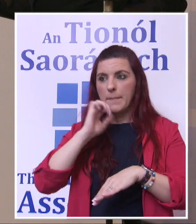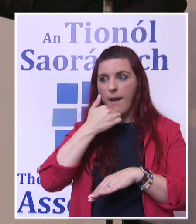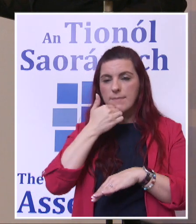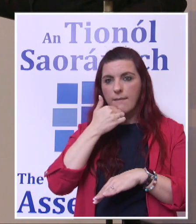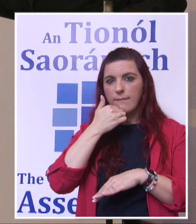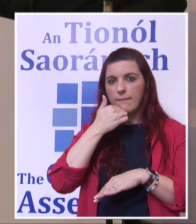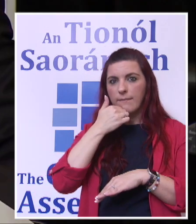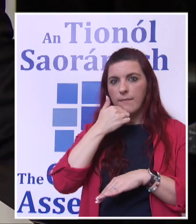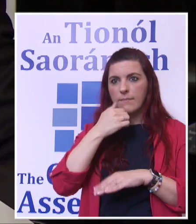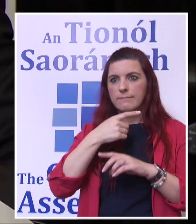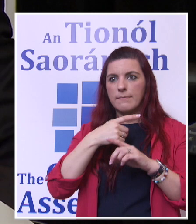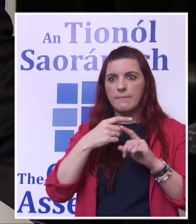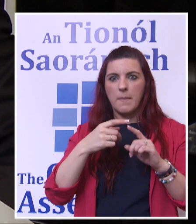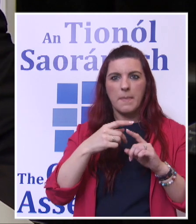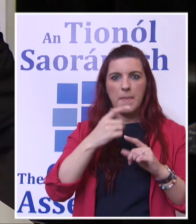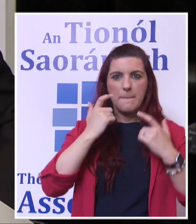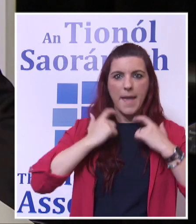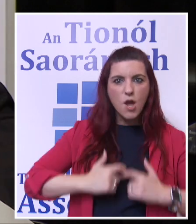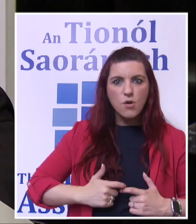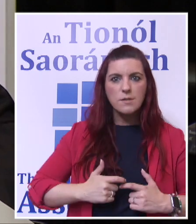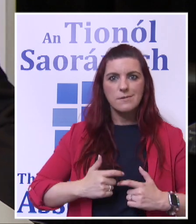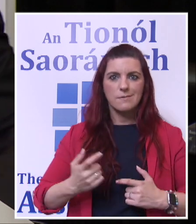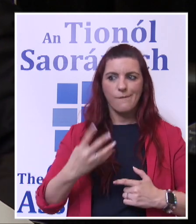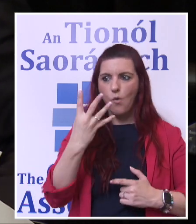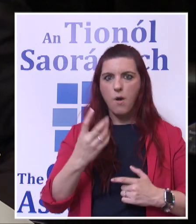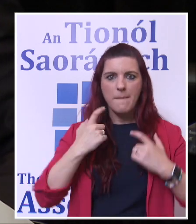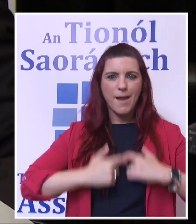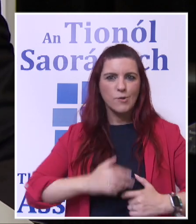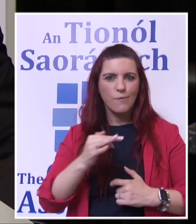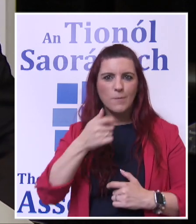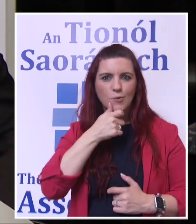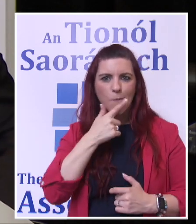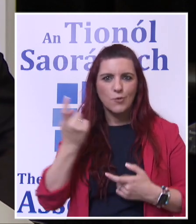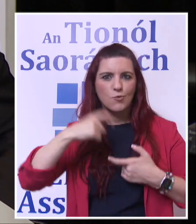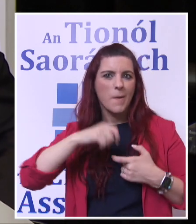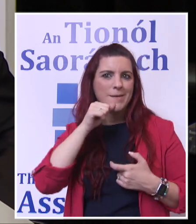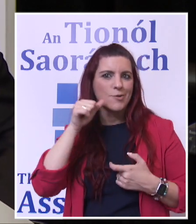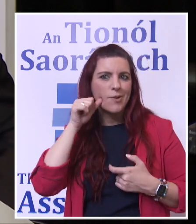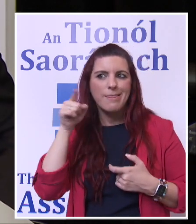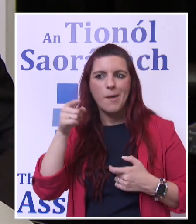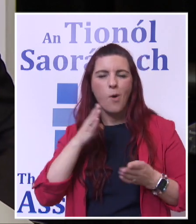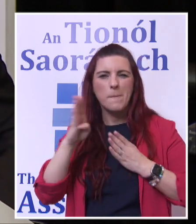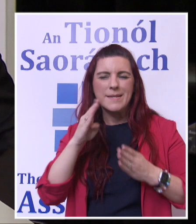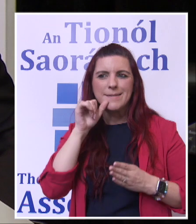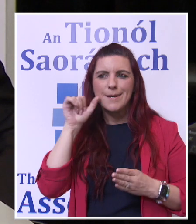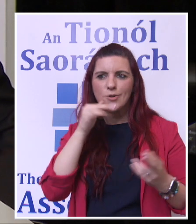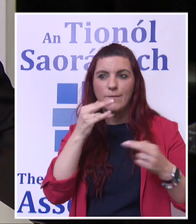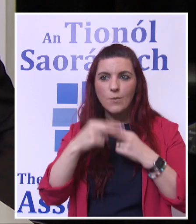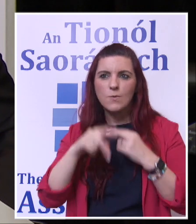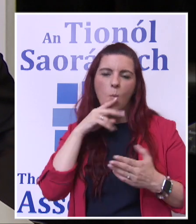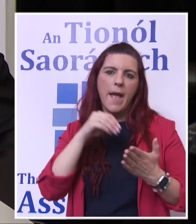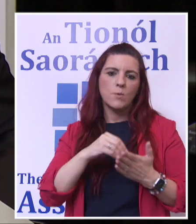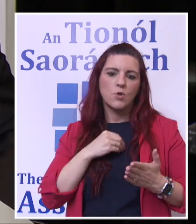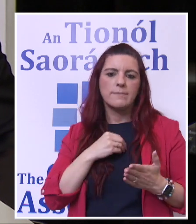Lord Mayors, our Cathaoirleach and the Mayor, they had to they did other engagements yesterday afternoon, so we had to just fit them